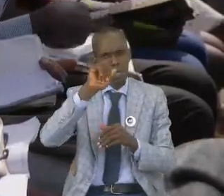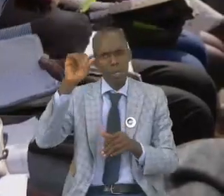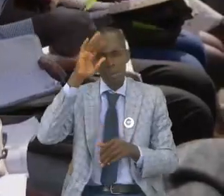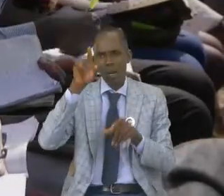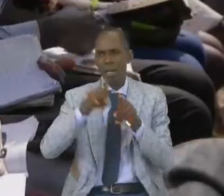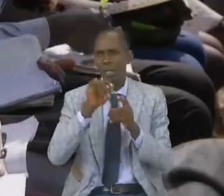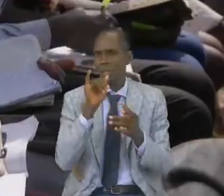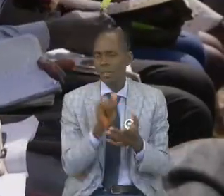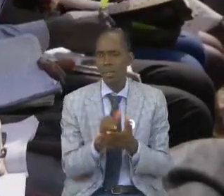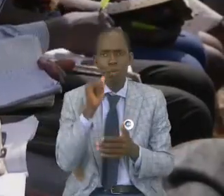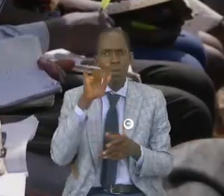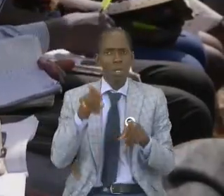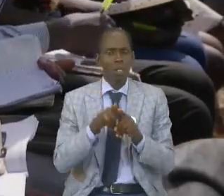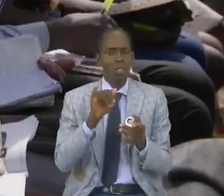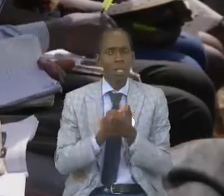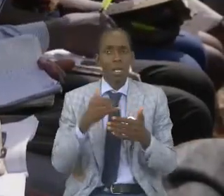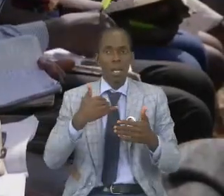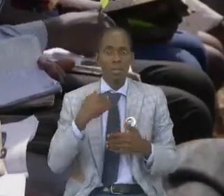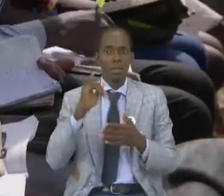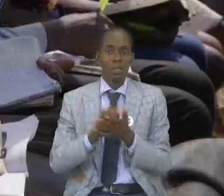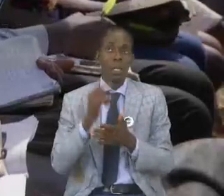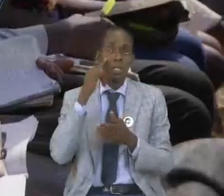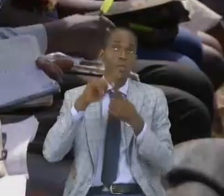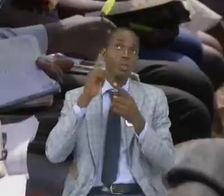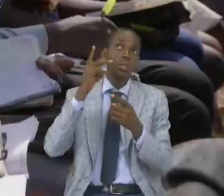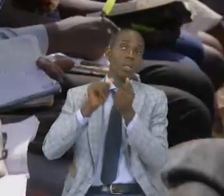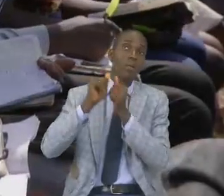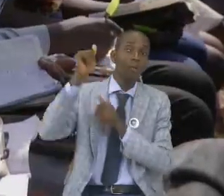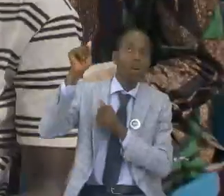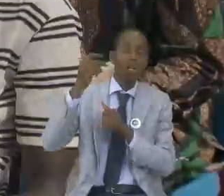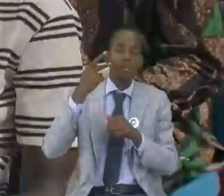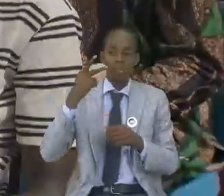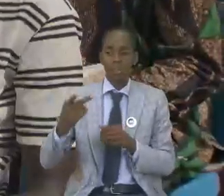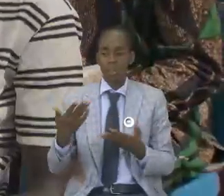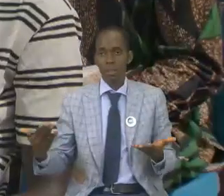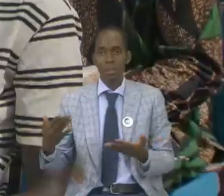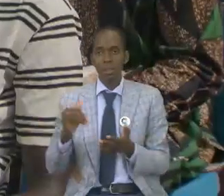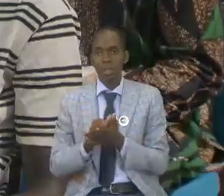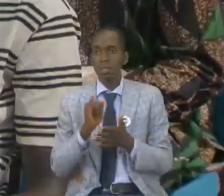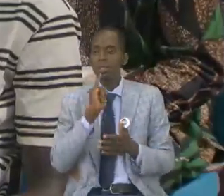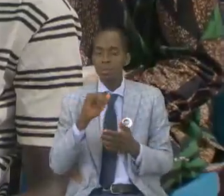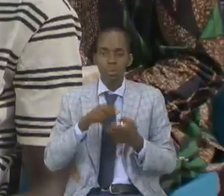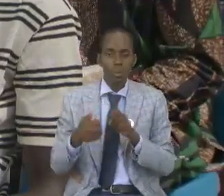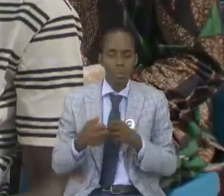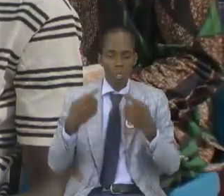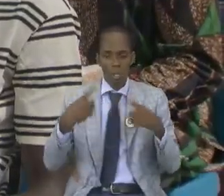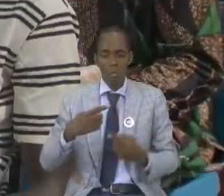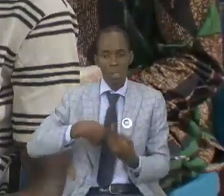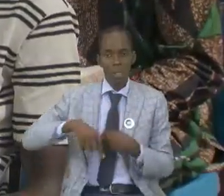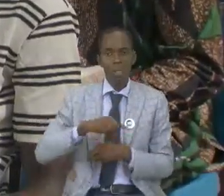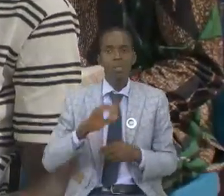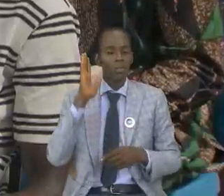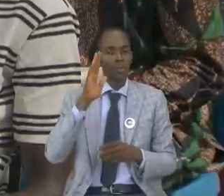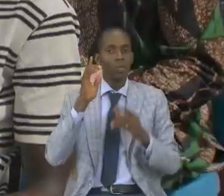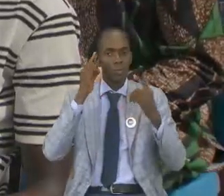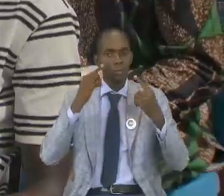having eyesight, having insight into every problem, every difficulty, you'll excel in life. Look at that. He